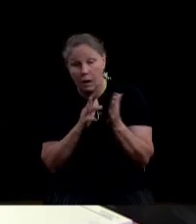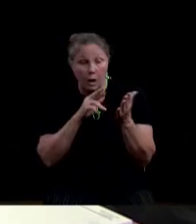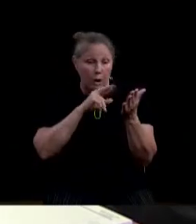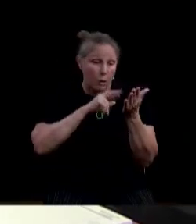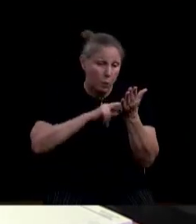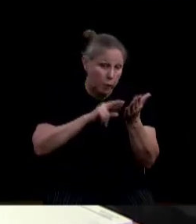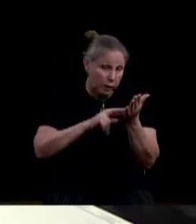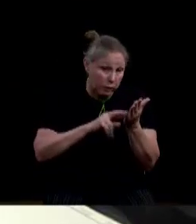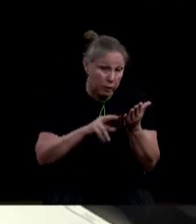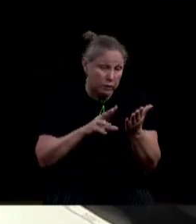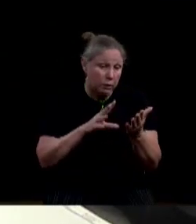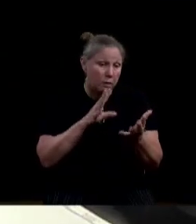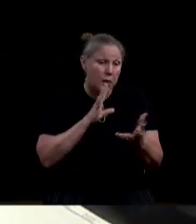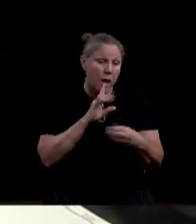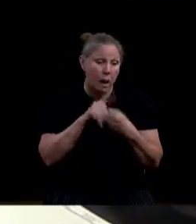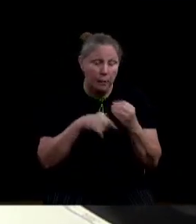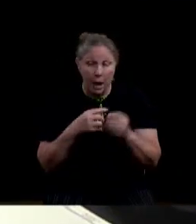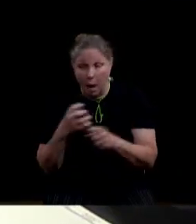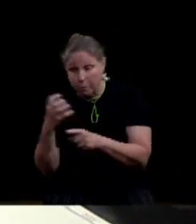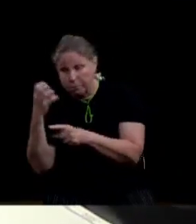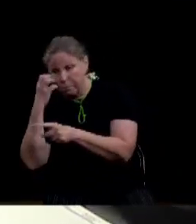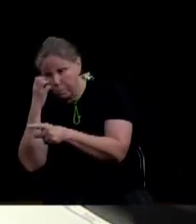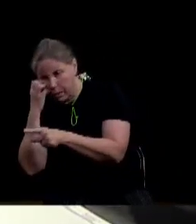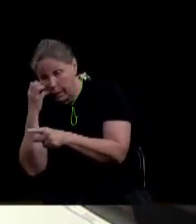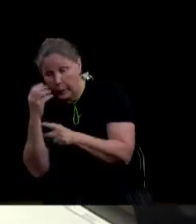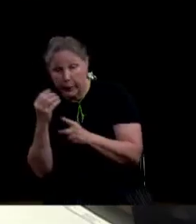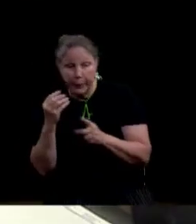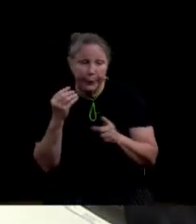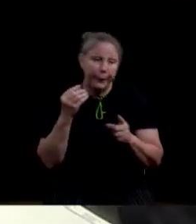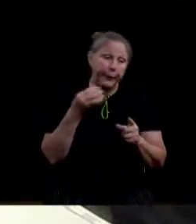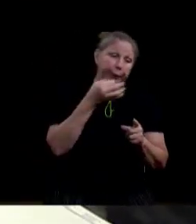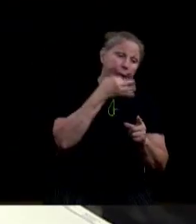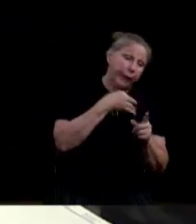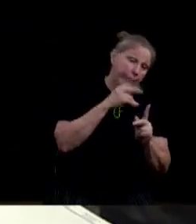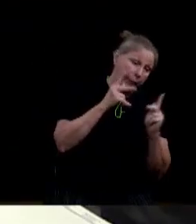that would apply locally. I think